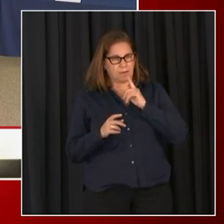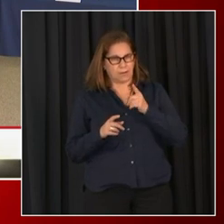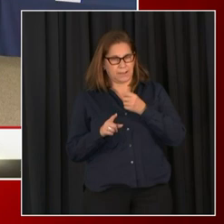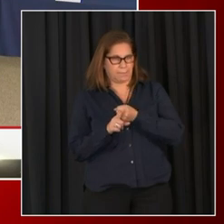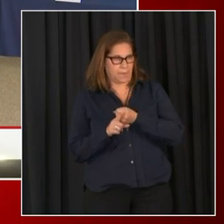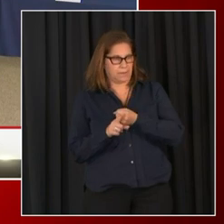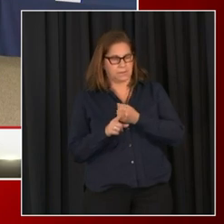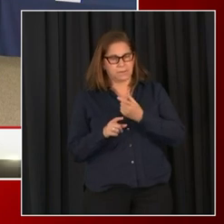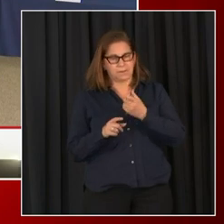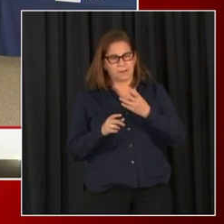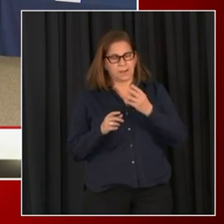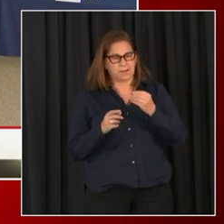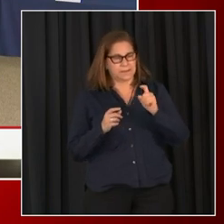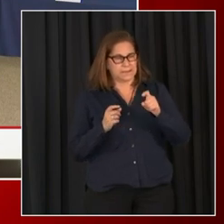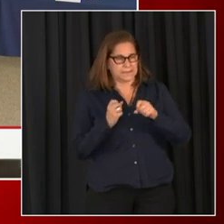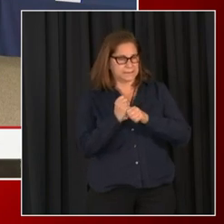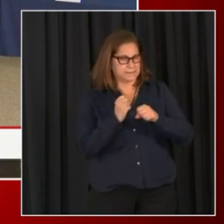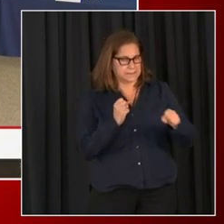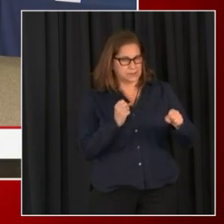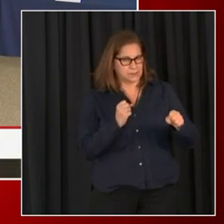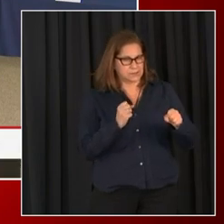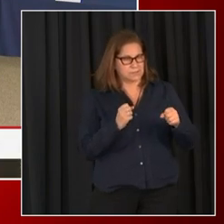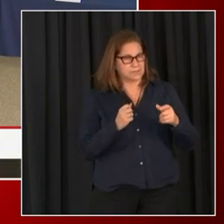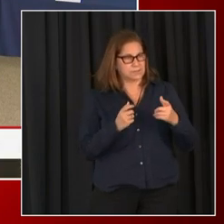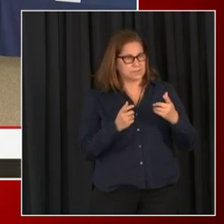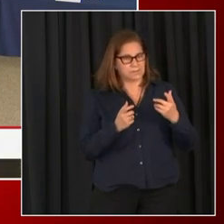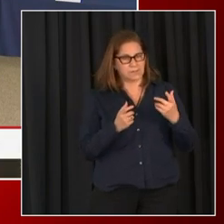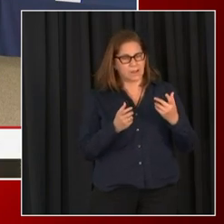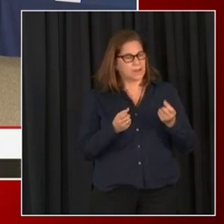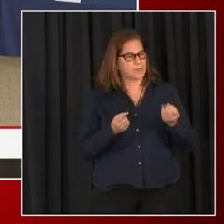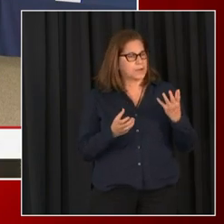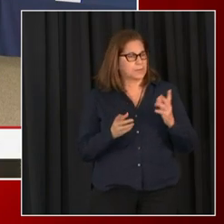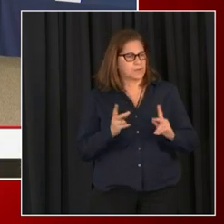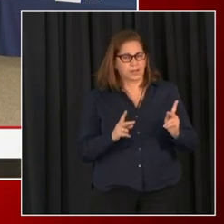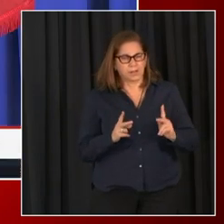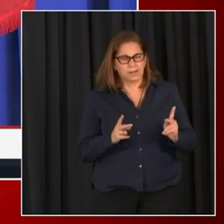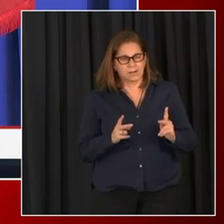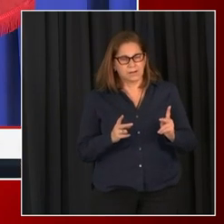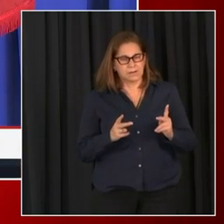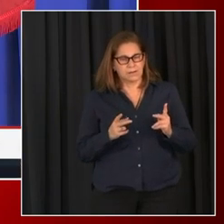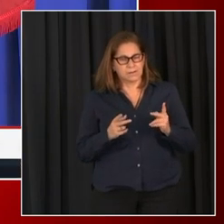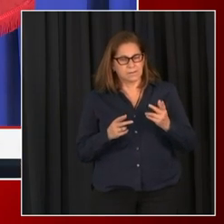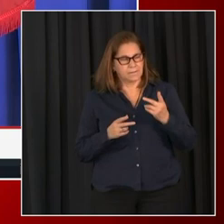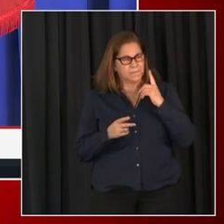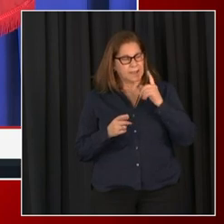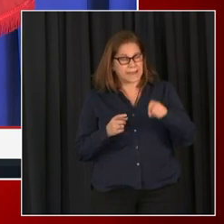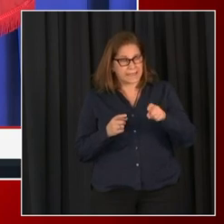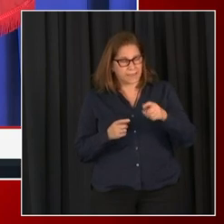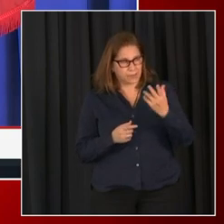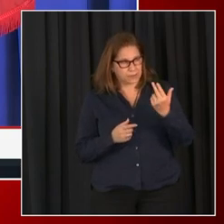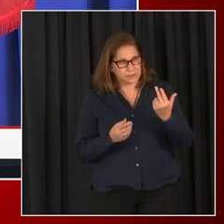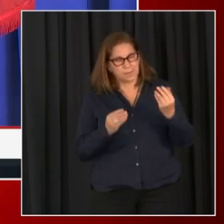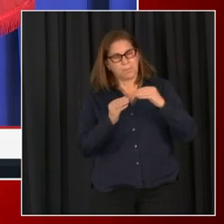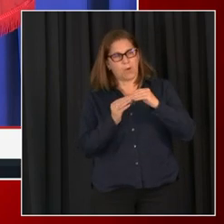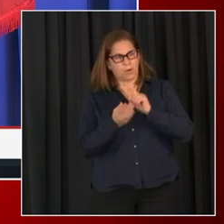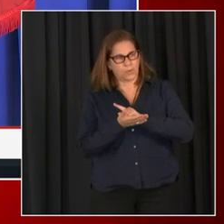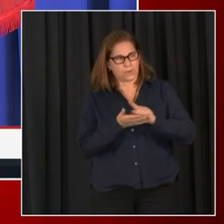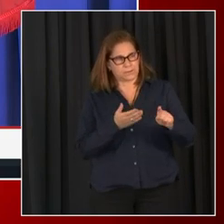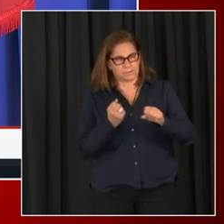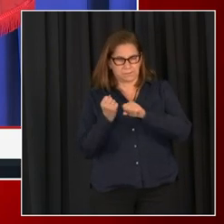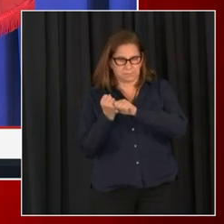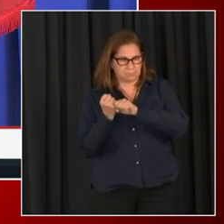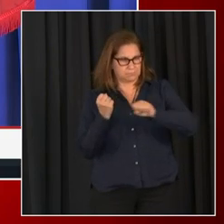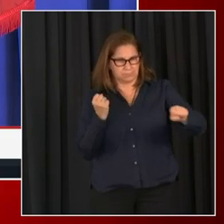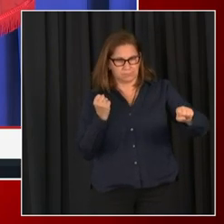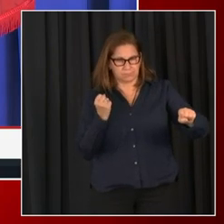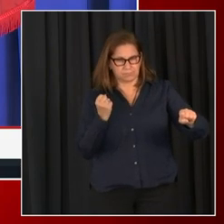the next 13 weeks? I'm not aware of any gap, Mark, but I'm happy to have Dr. Morris Hughes get back